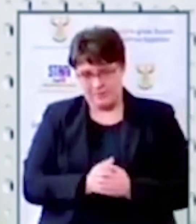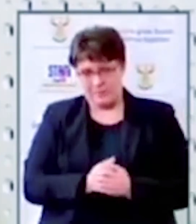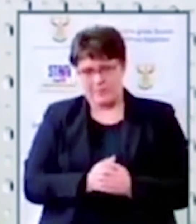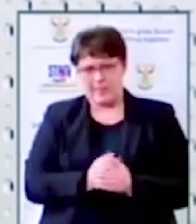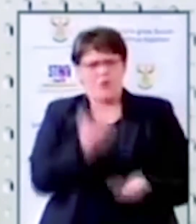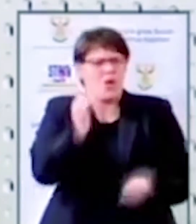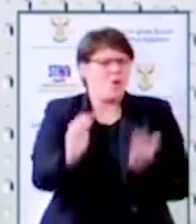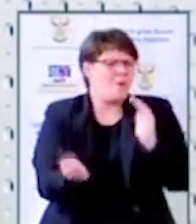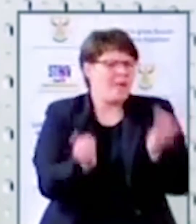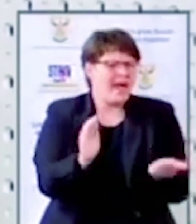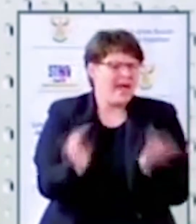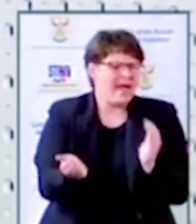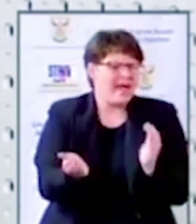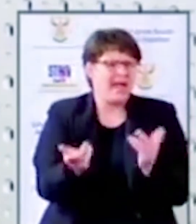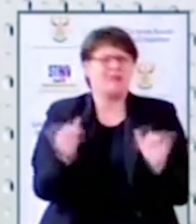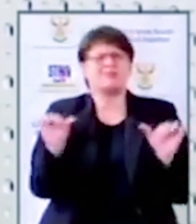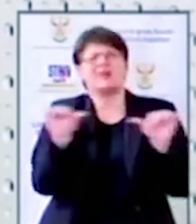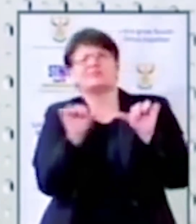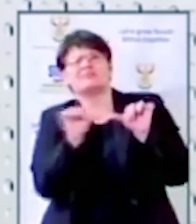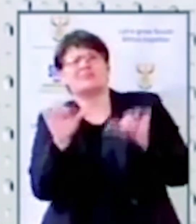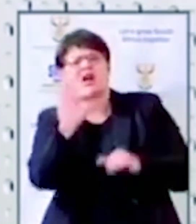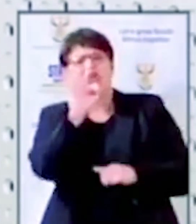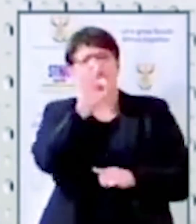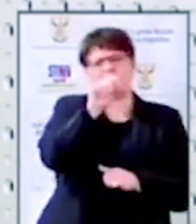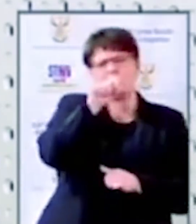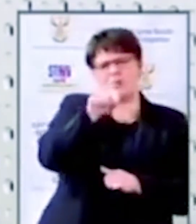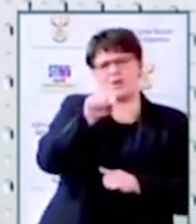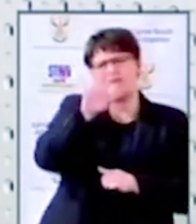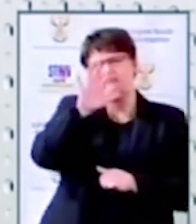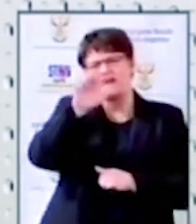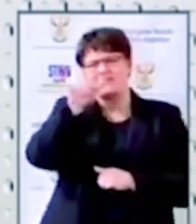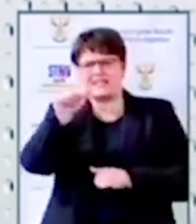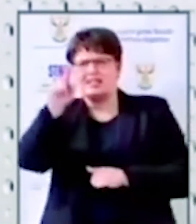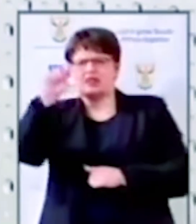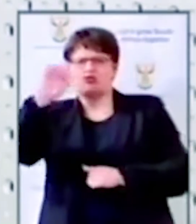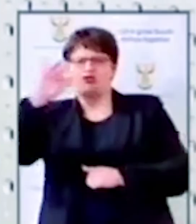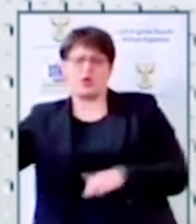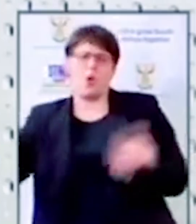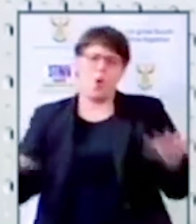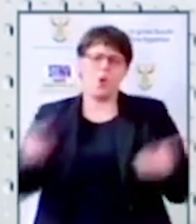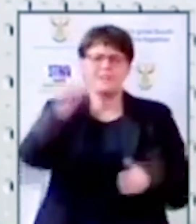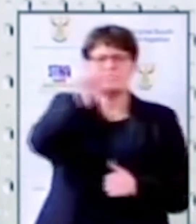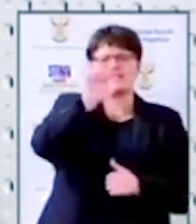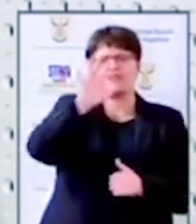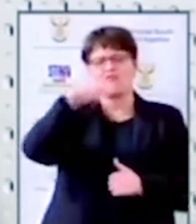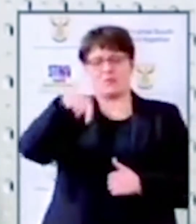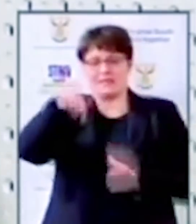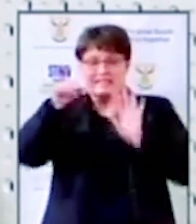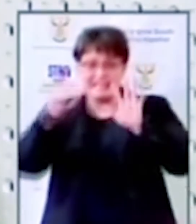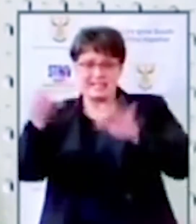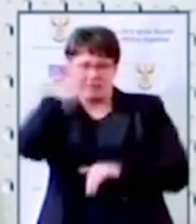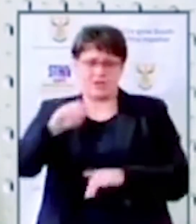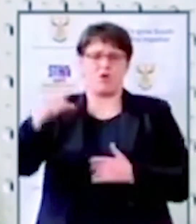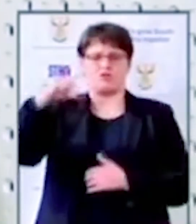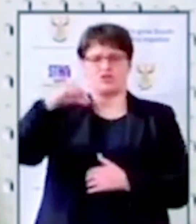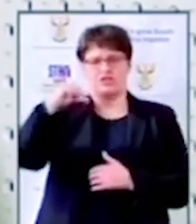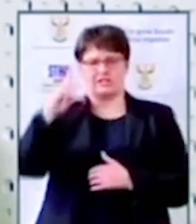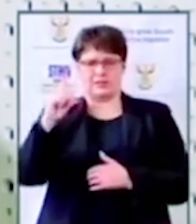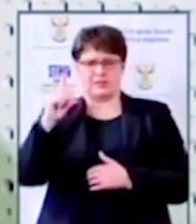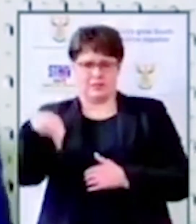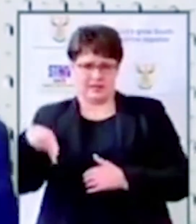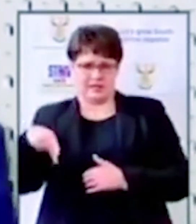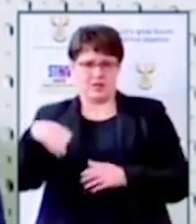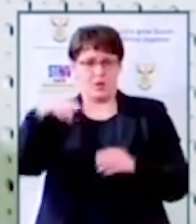to an estimated 3.56 trillion, or 65.6% of GDP